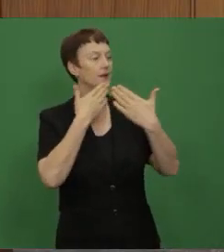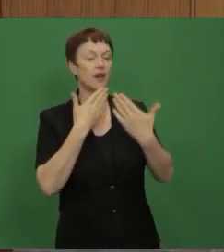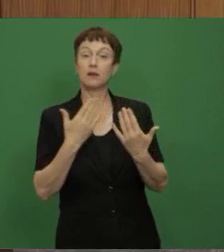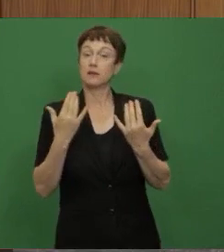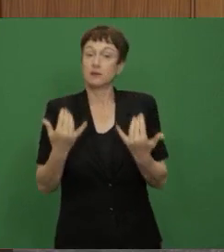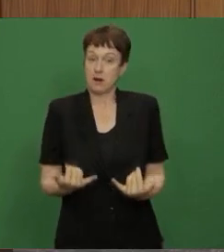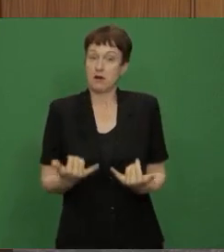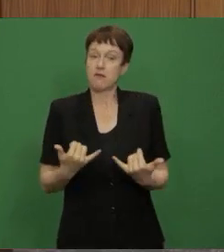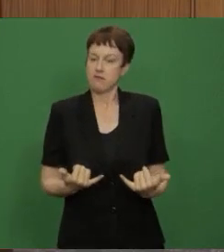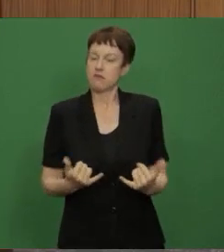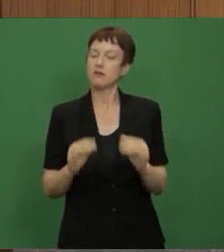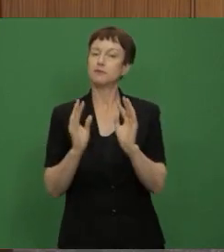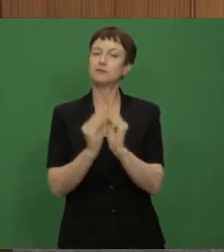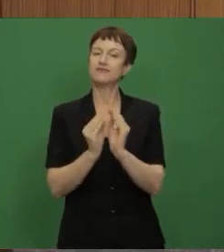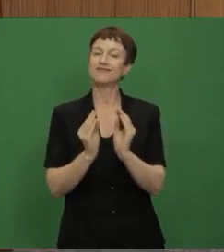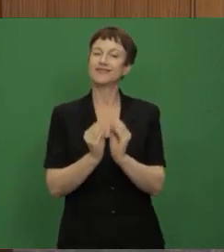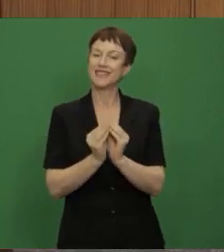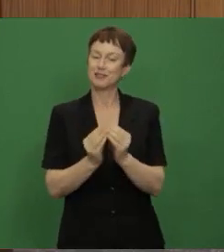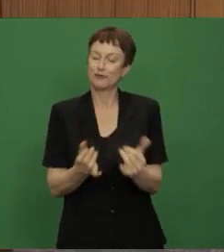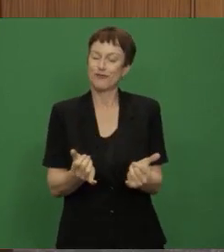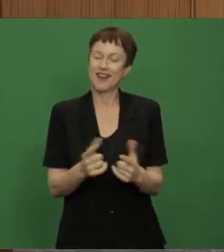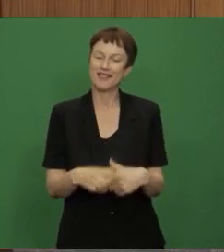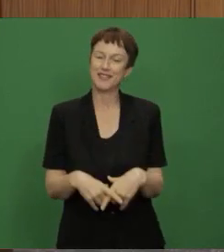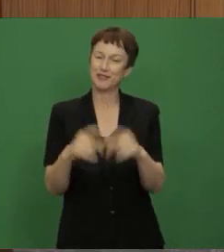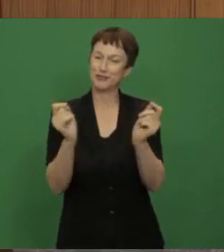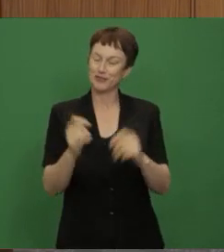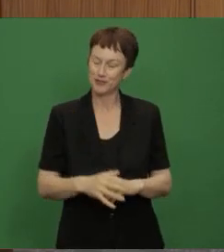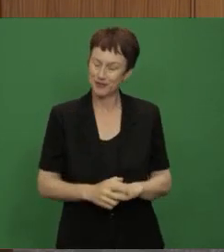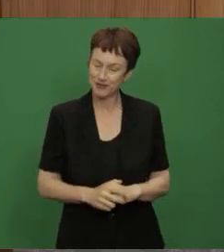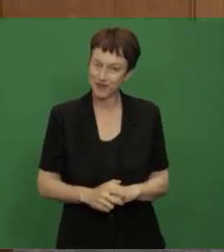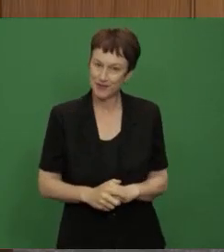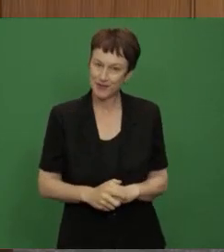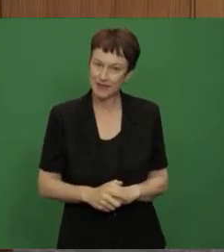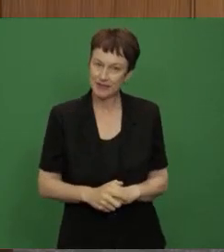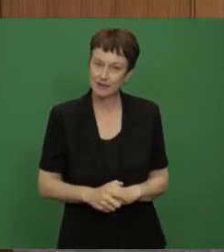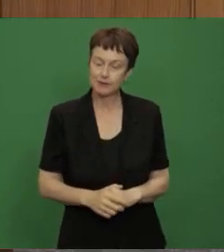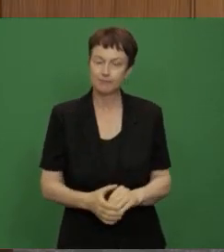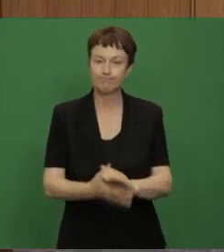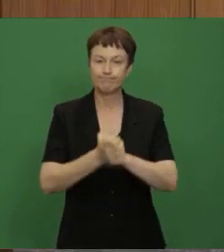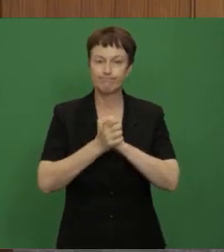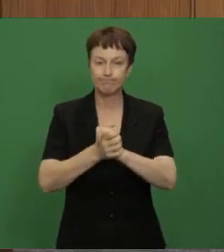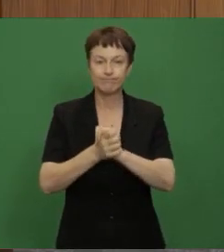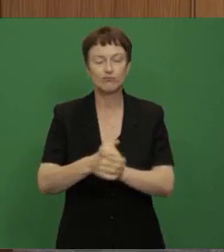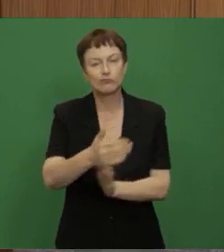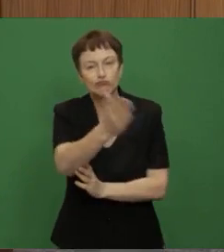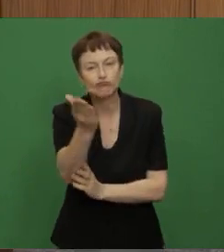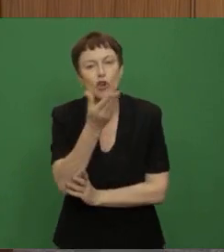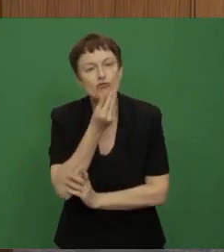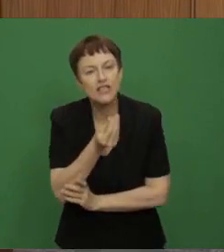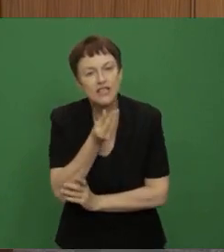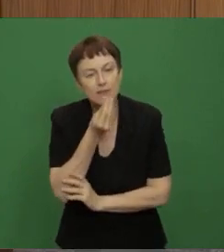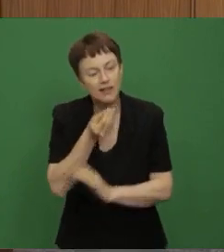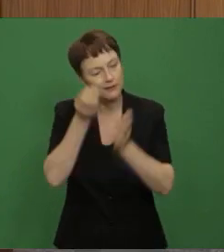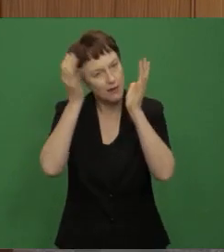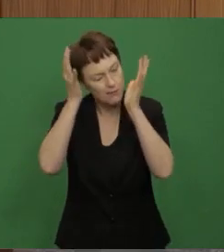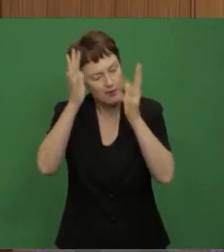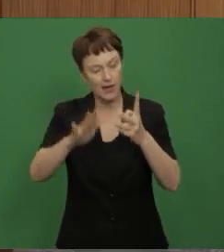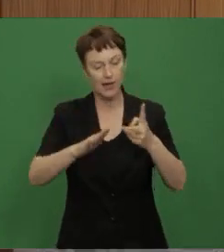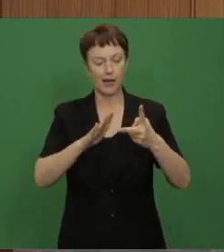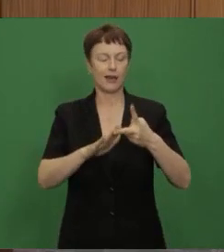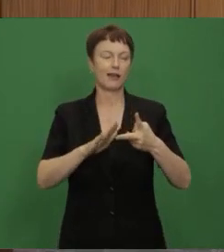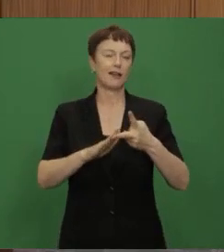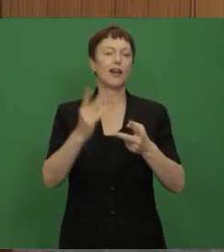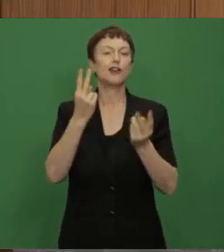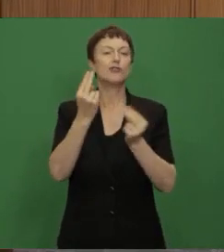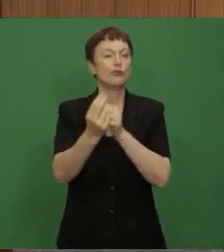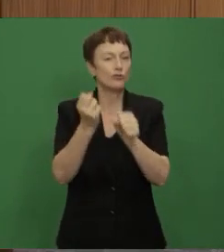concludes the proceedings of today. May you have a Merry Christmas and a Happy New Year. We will see